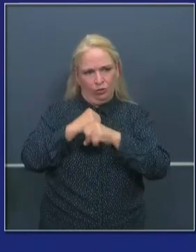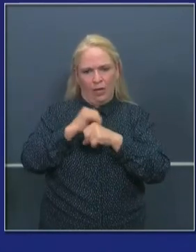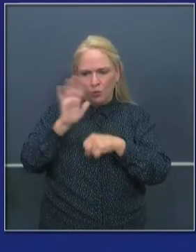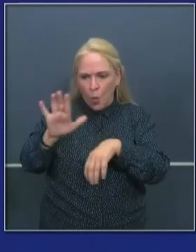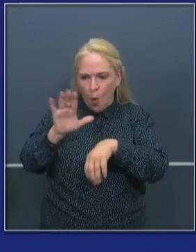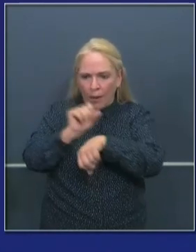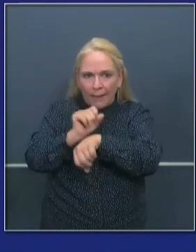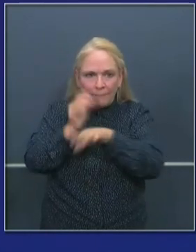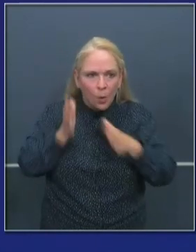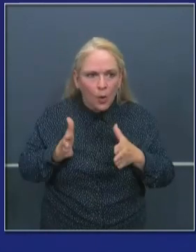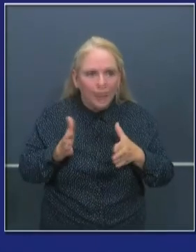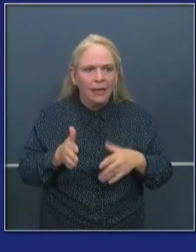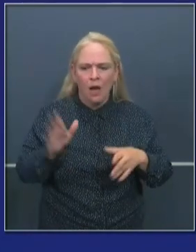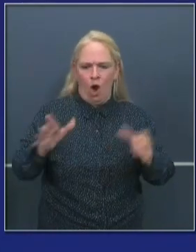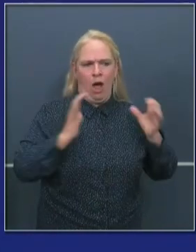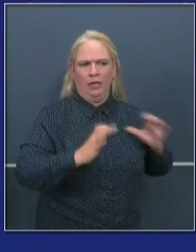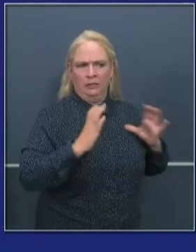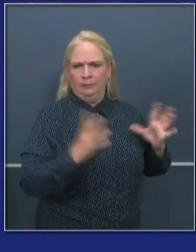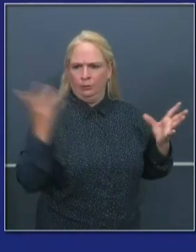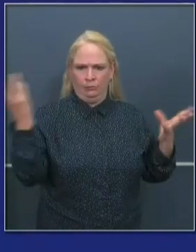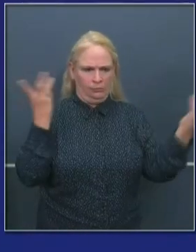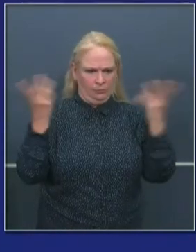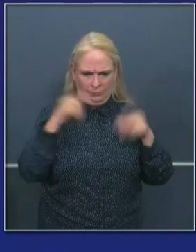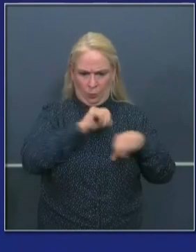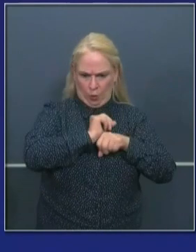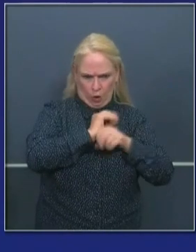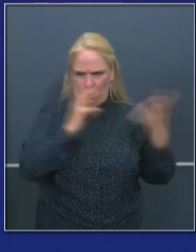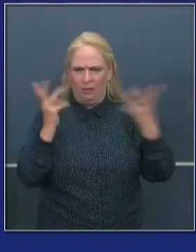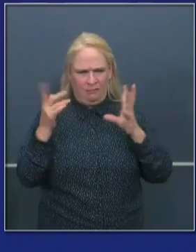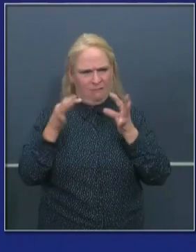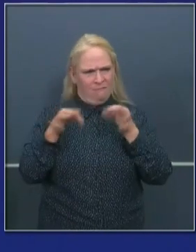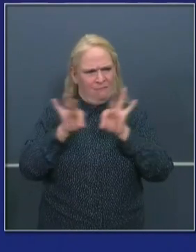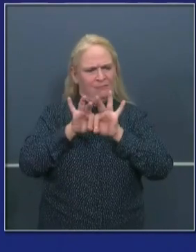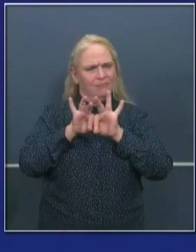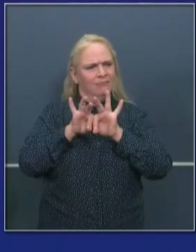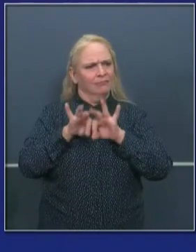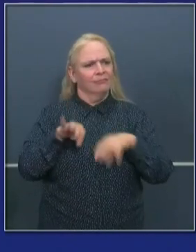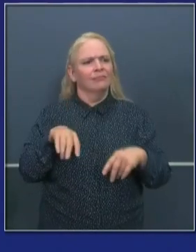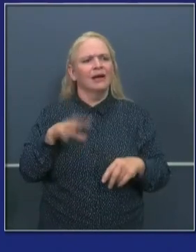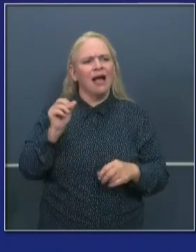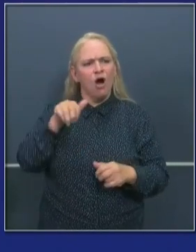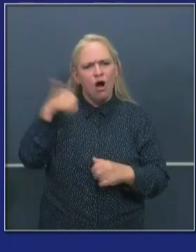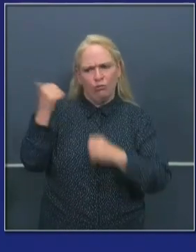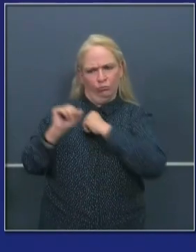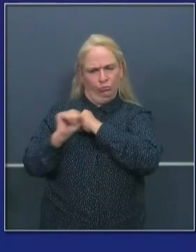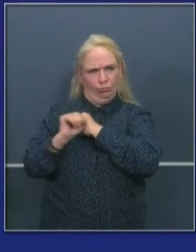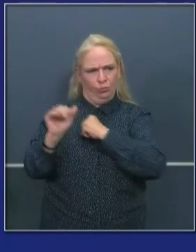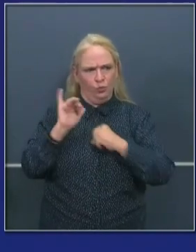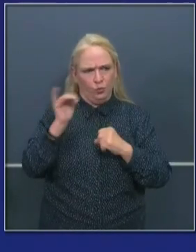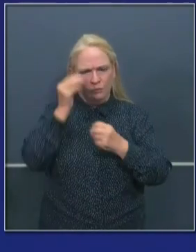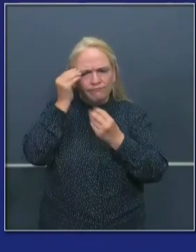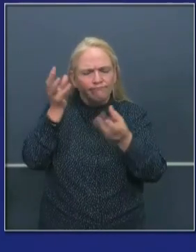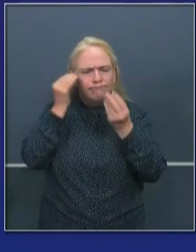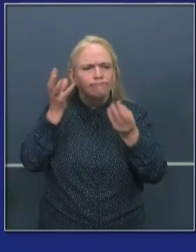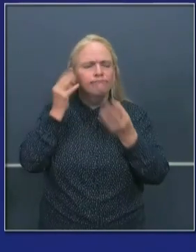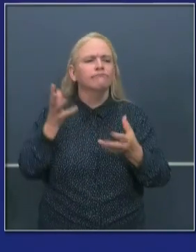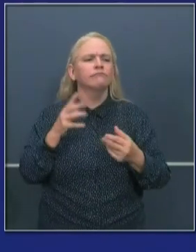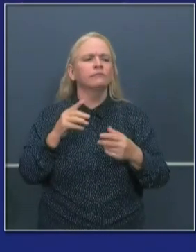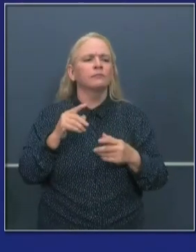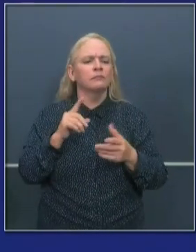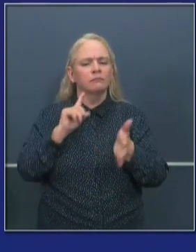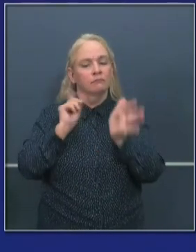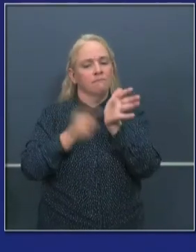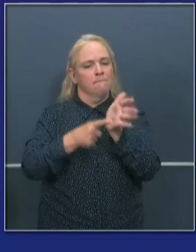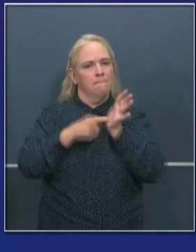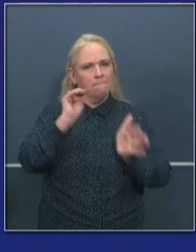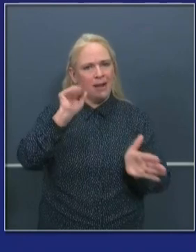workers in those businesses. We also put out other public health information and mandates that we